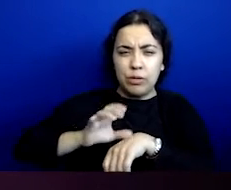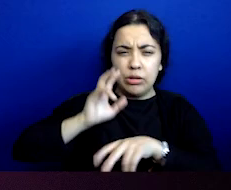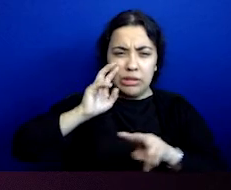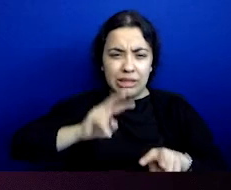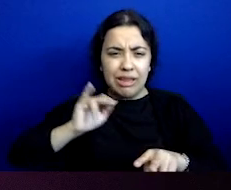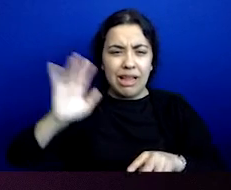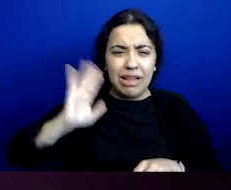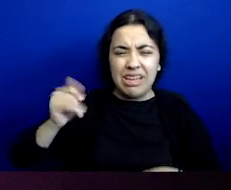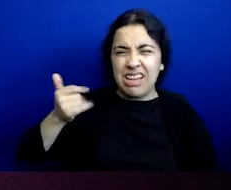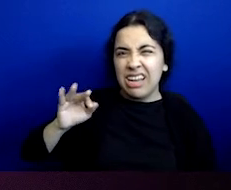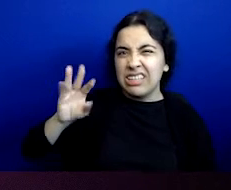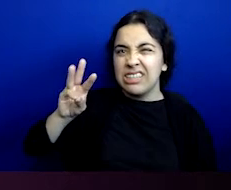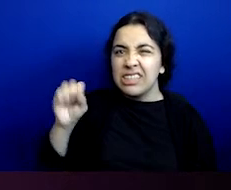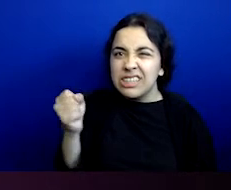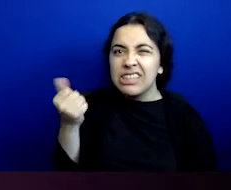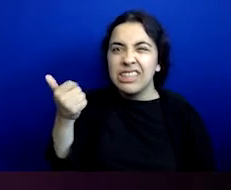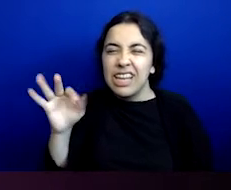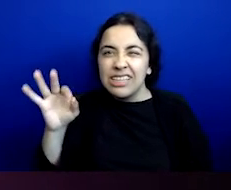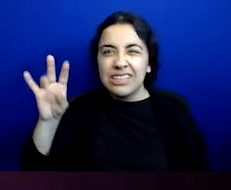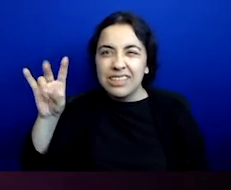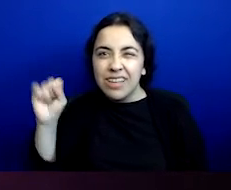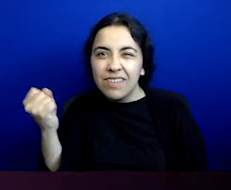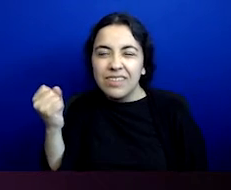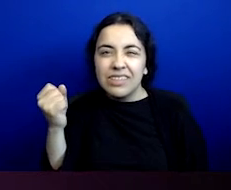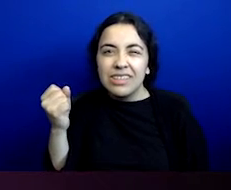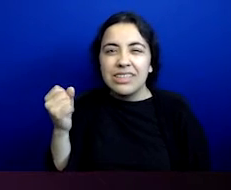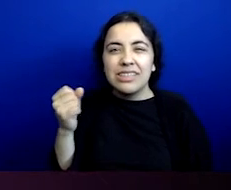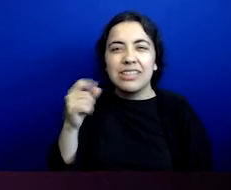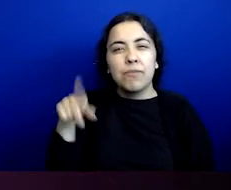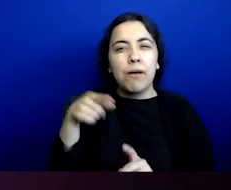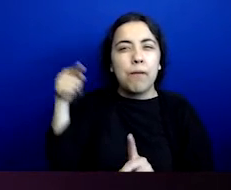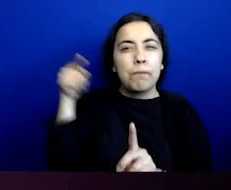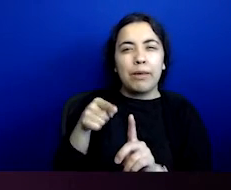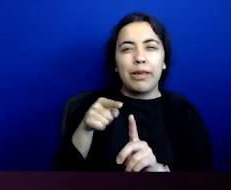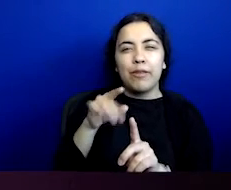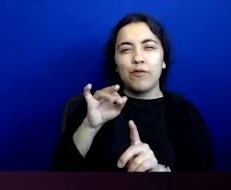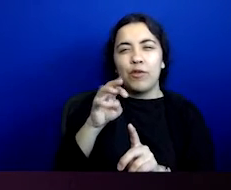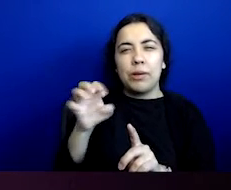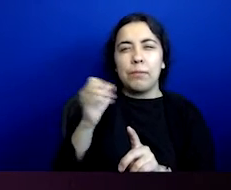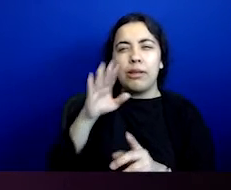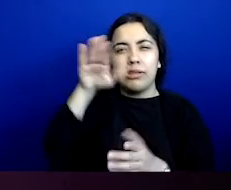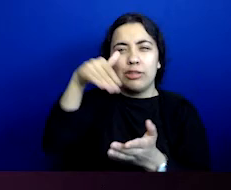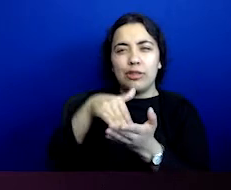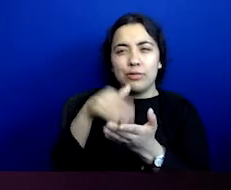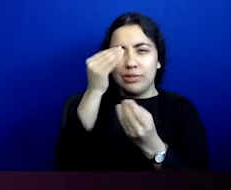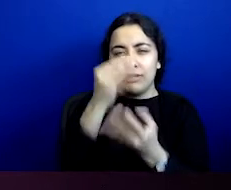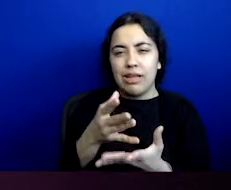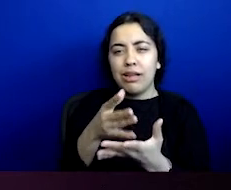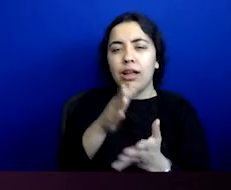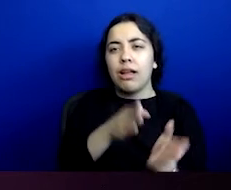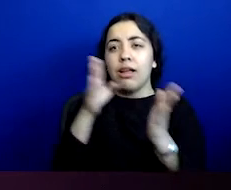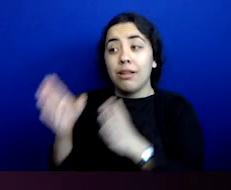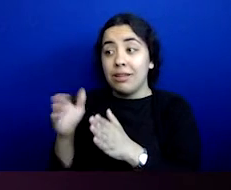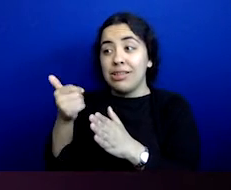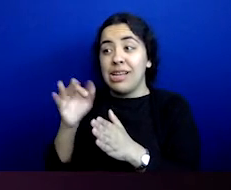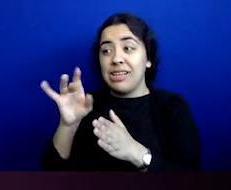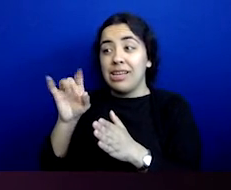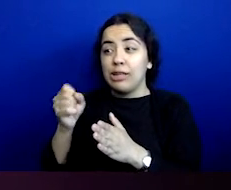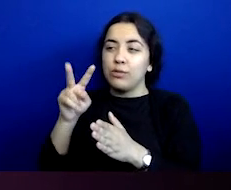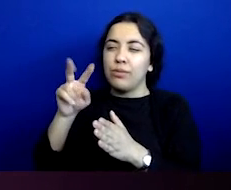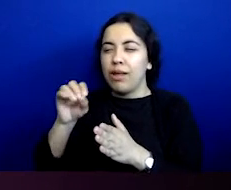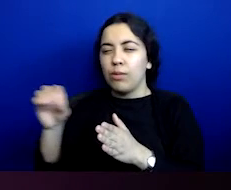like the 1960s to the 1970s, which were around mainframes and centralized data. And then we kind of get to the 1980s to the 2000s, which is